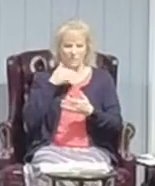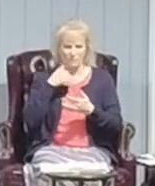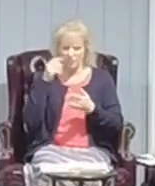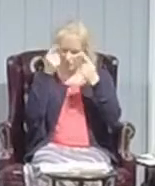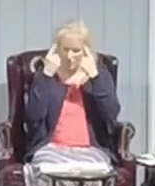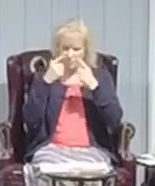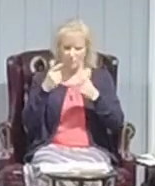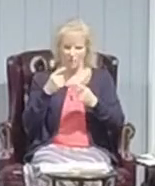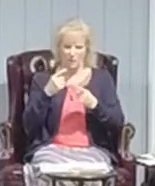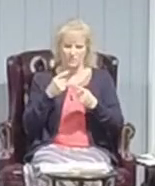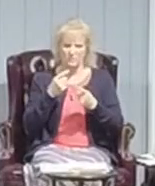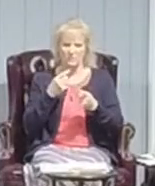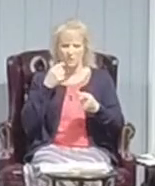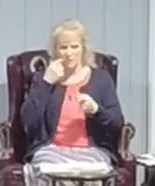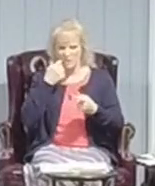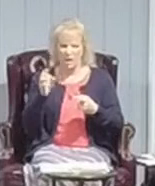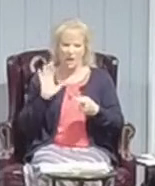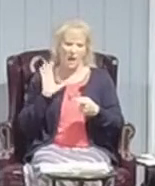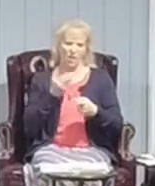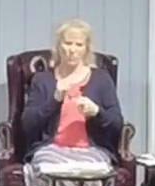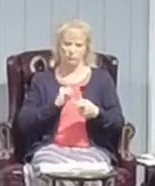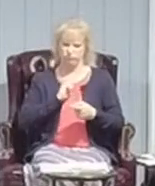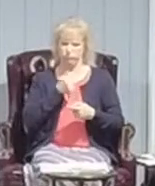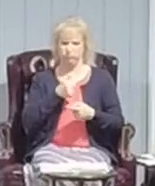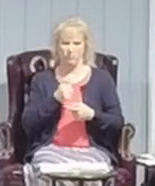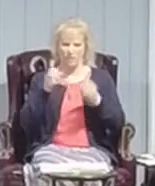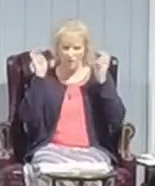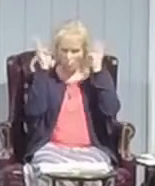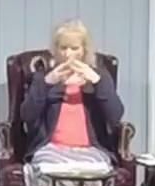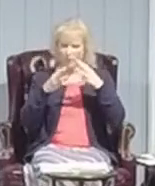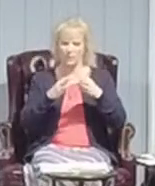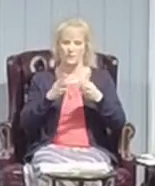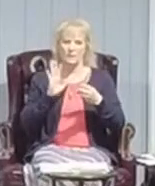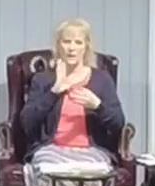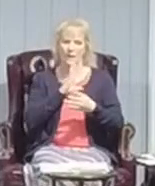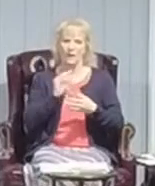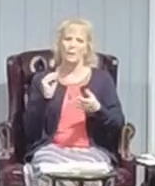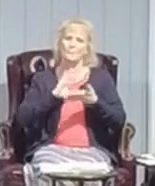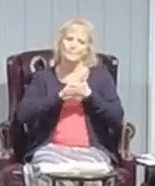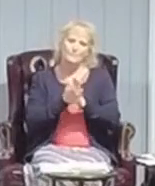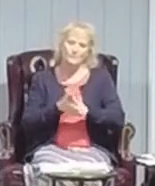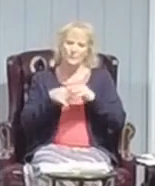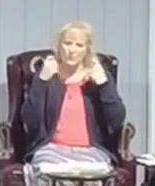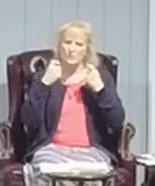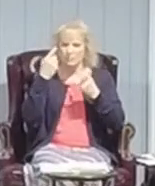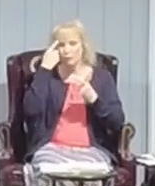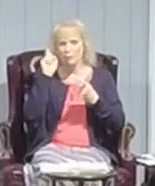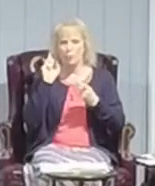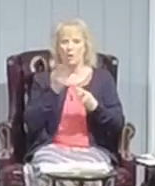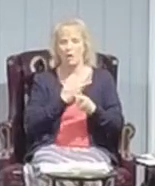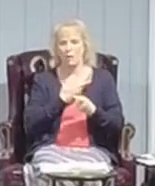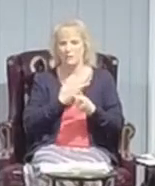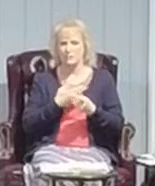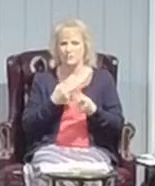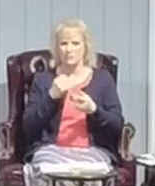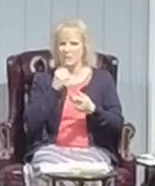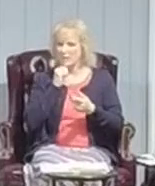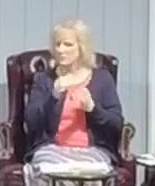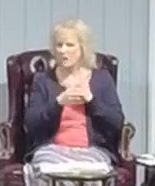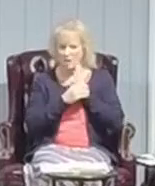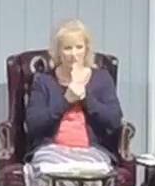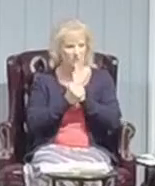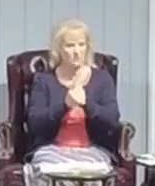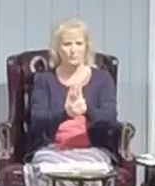our selfish pride, our wickedness, and became sin for us. It's not an